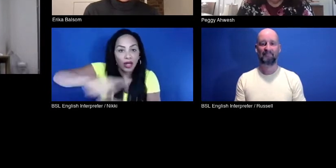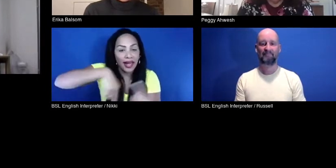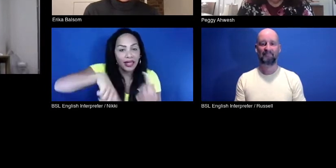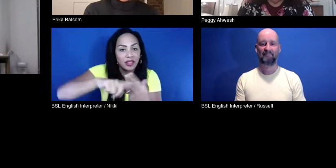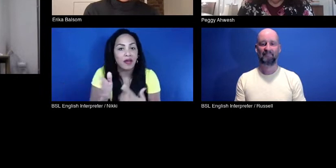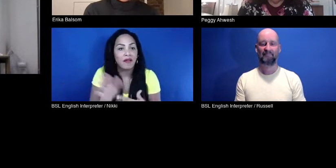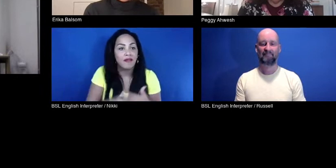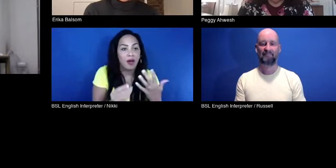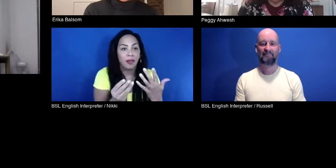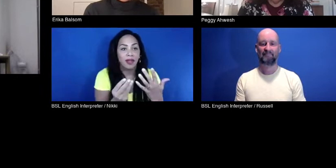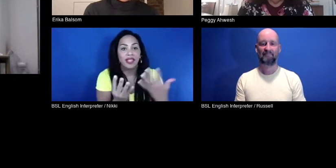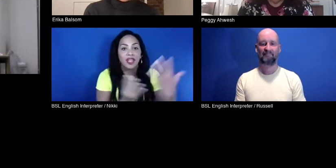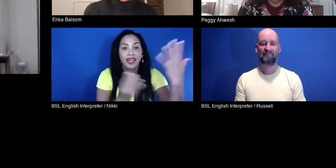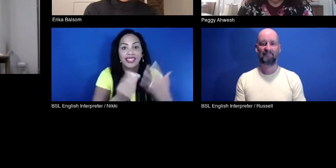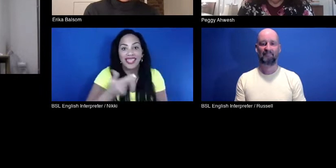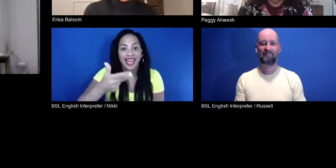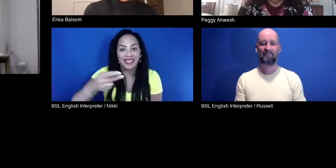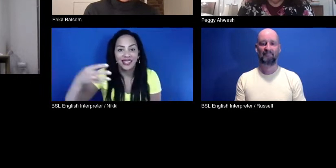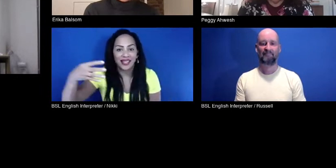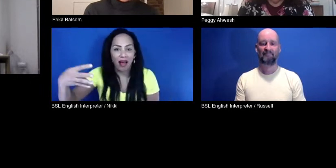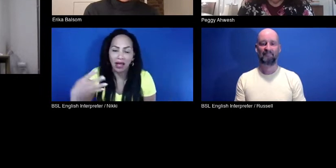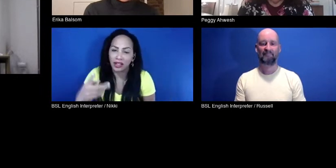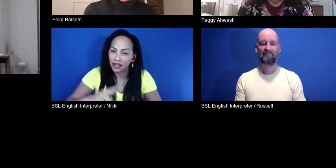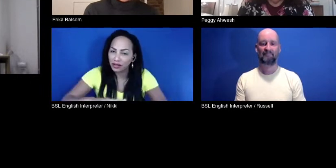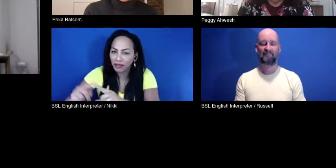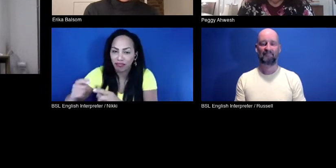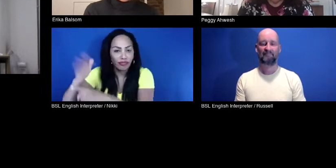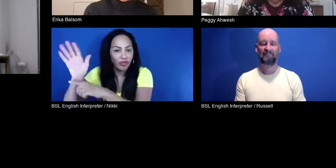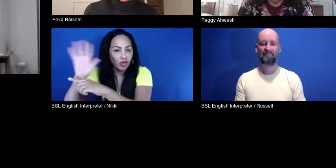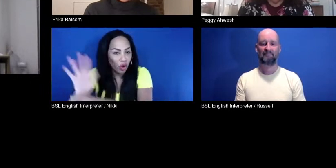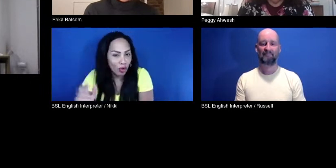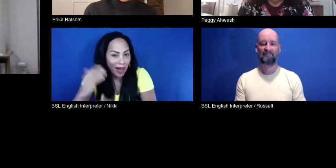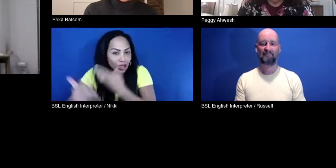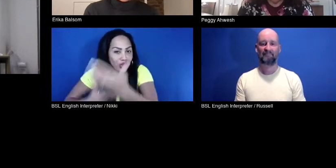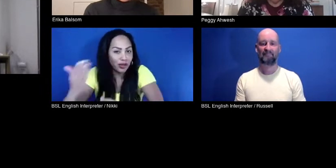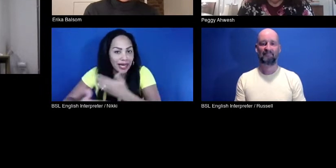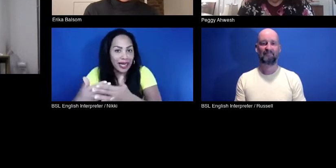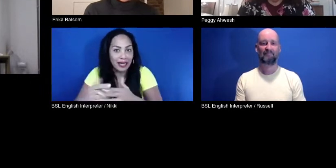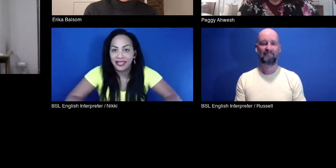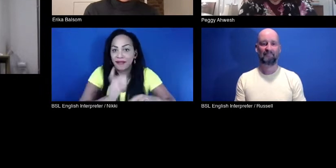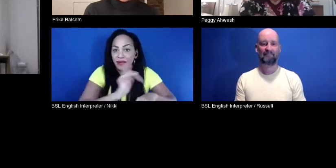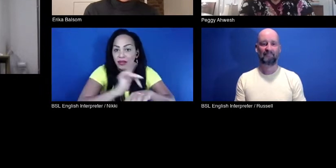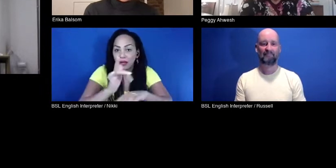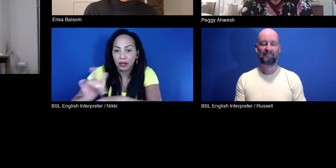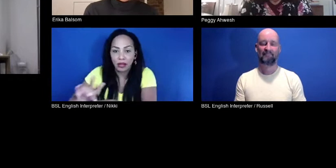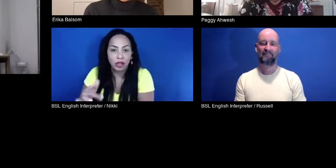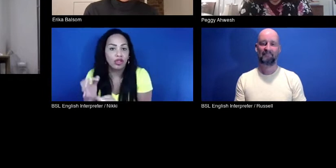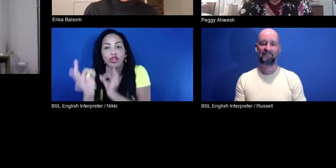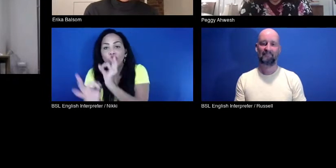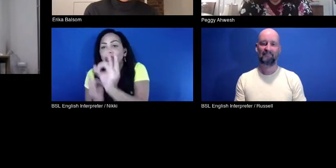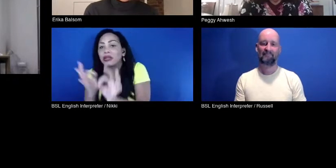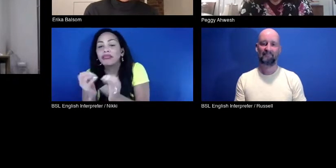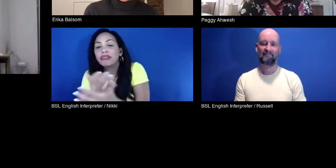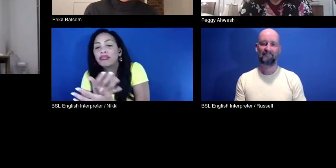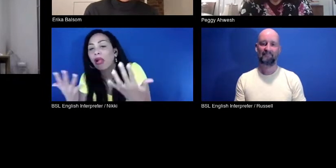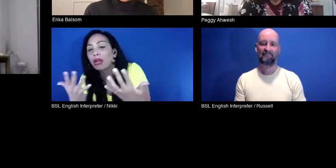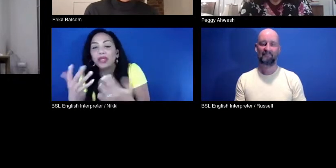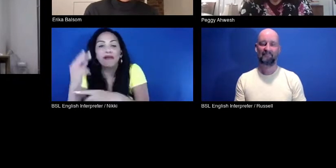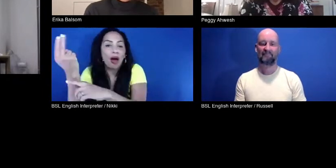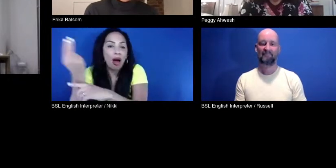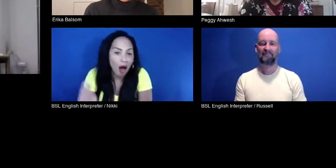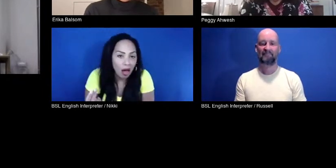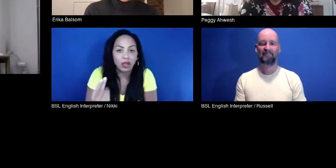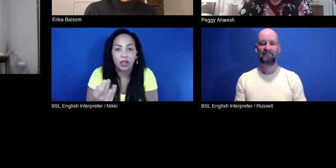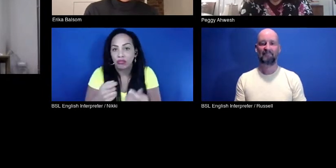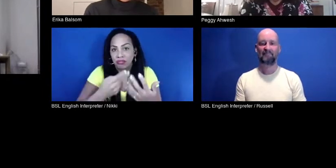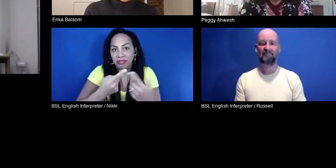Across Disciplines. Erika is a frequent contributor to Art Forum, 4 Columns, CinemaScope, and Sight and